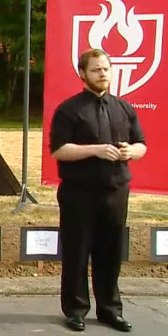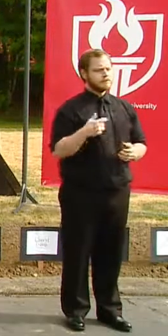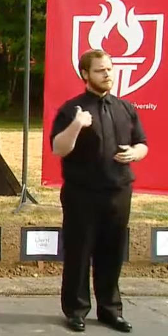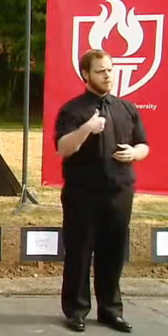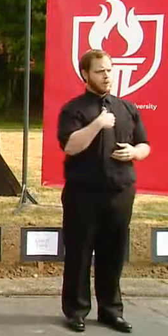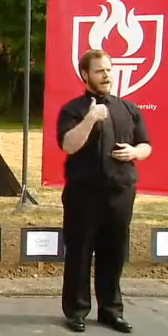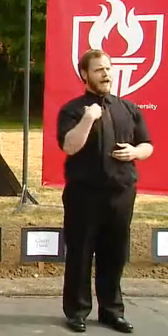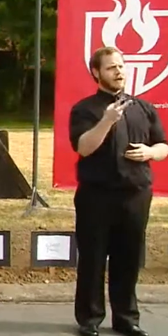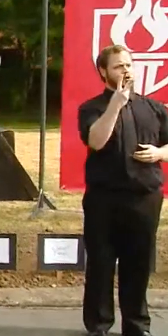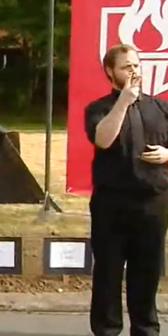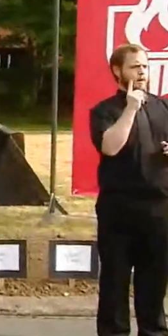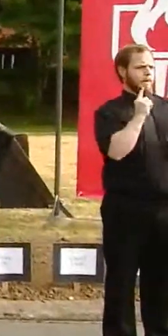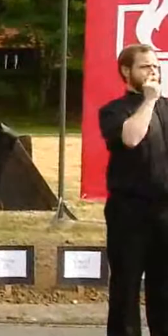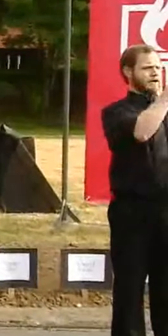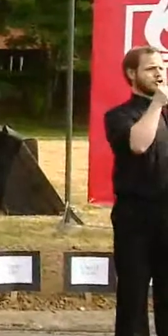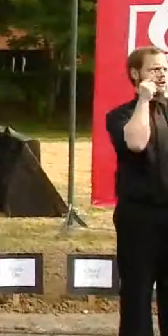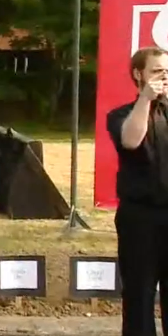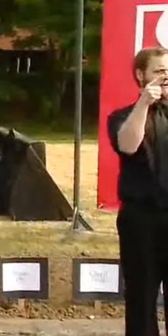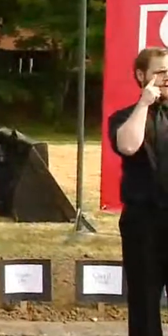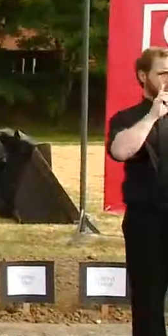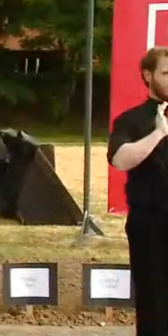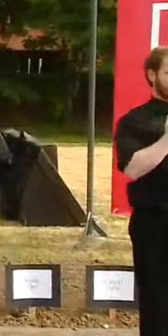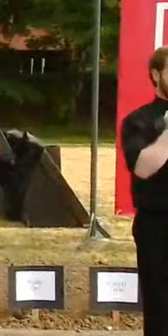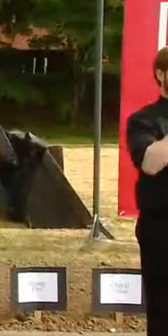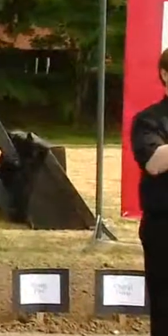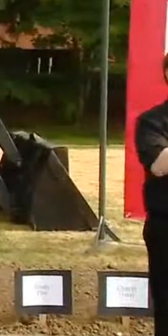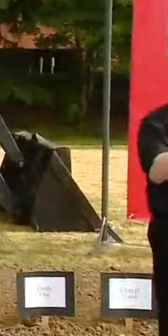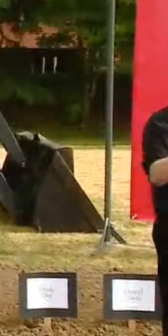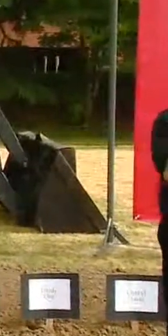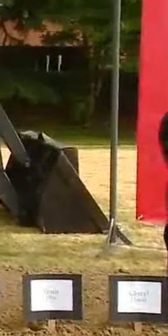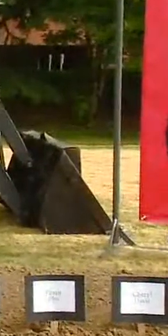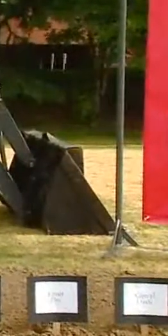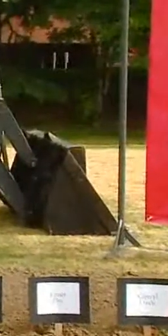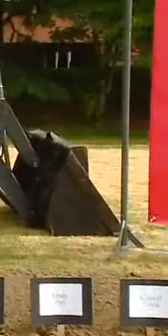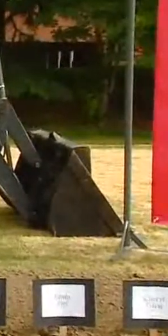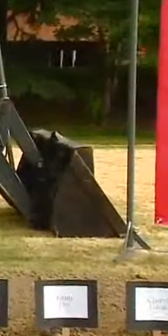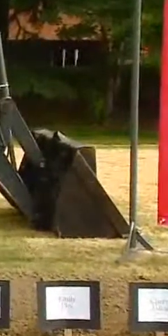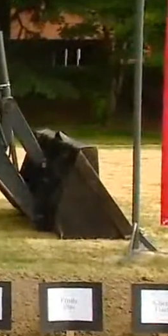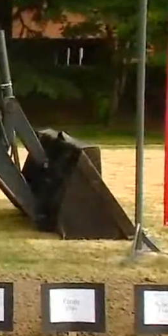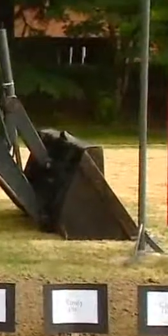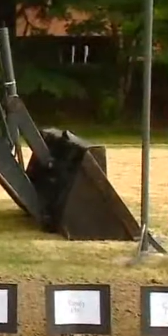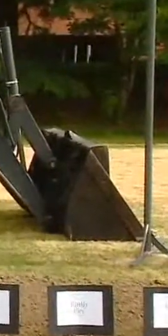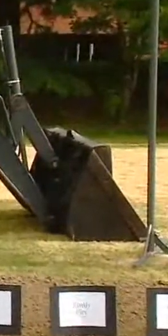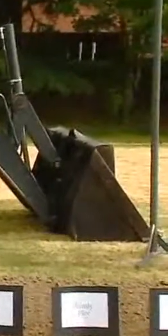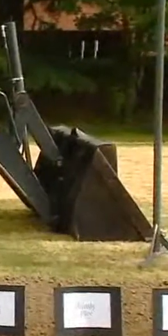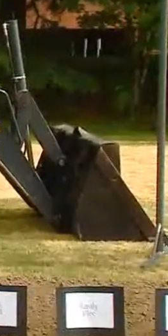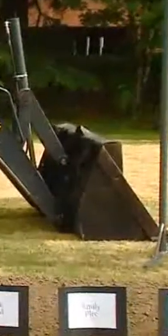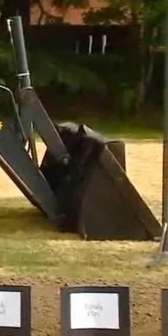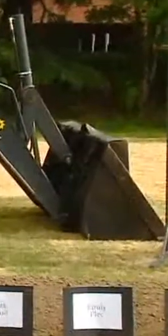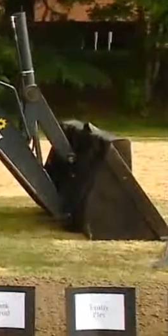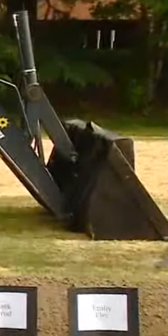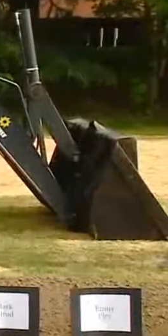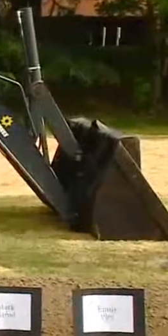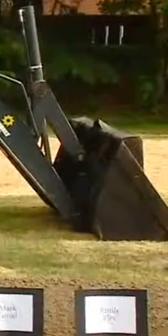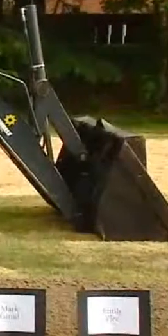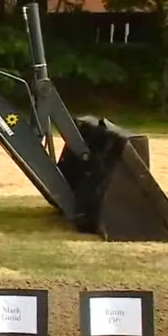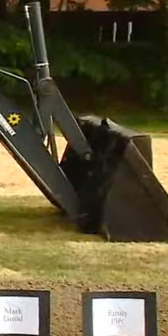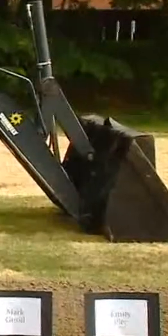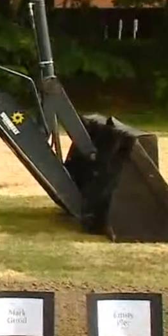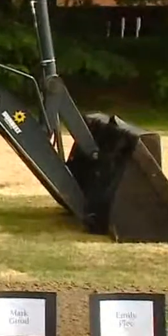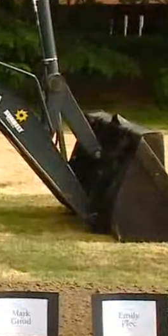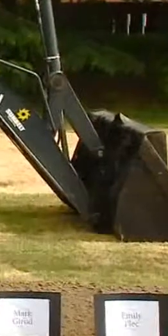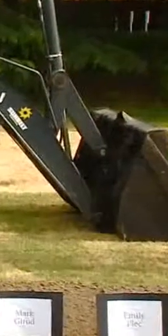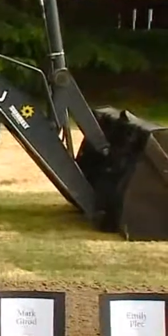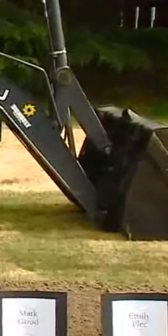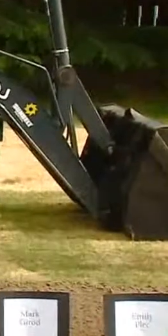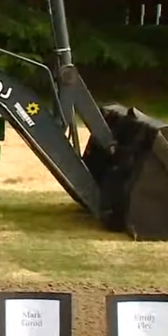two missions for this campus. First, to get the necessary funding for a new College of Education building that